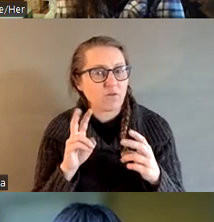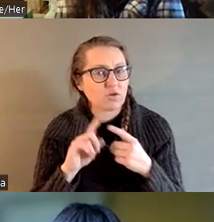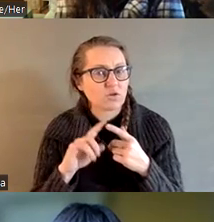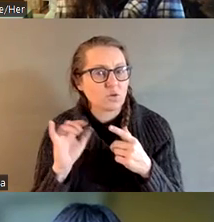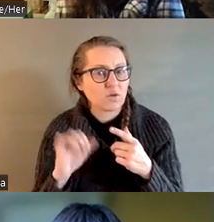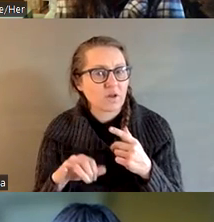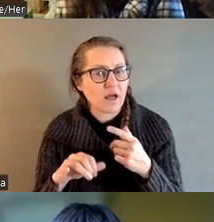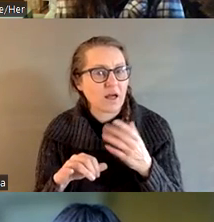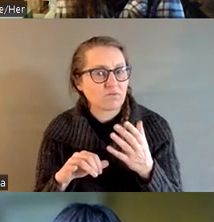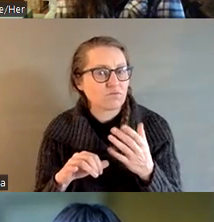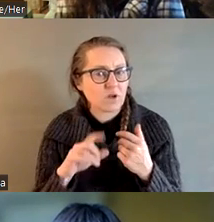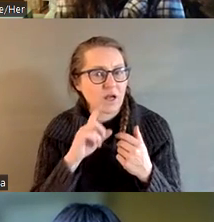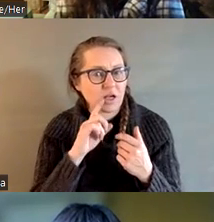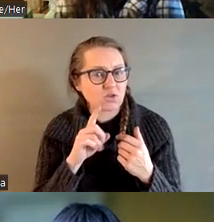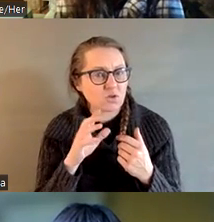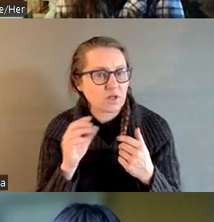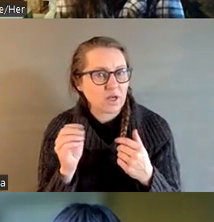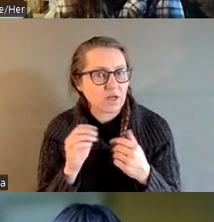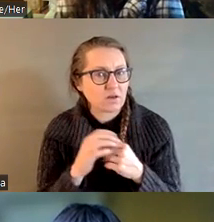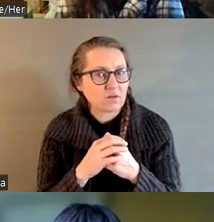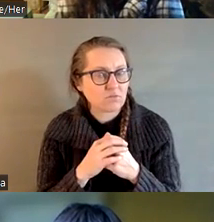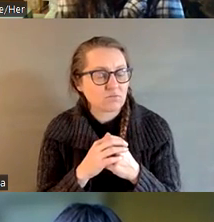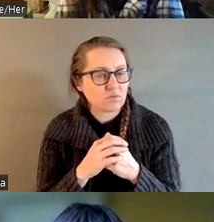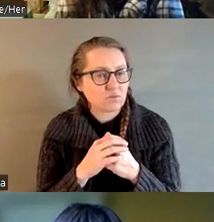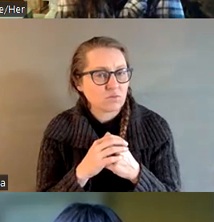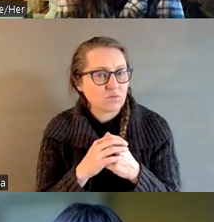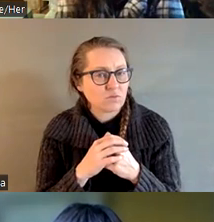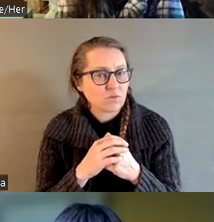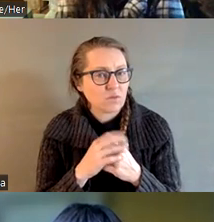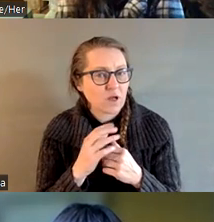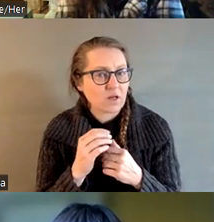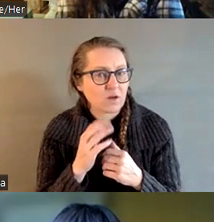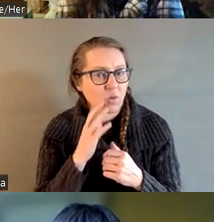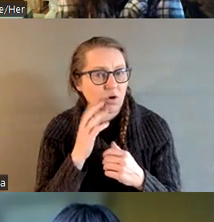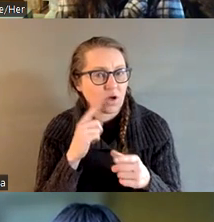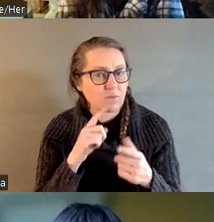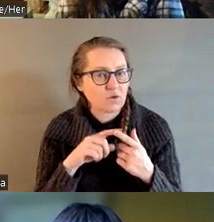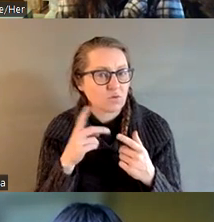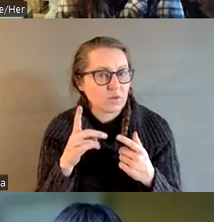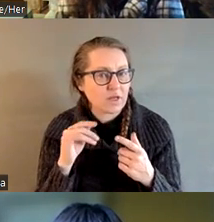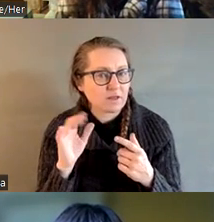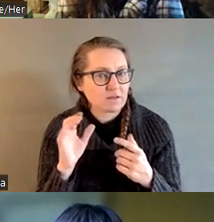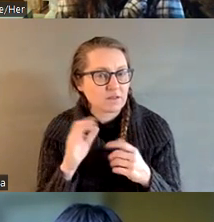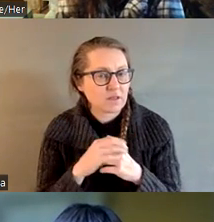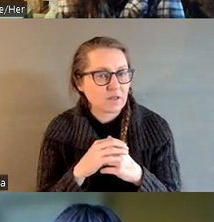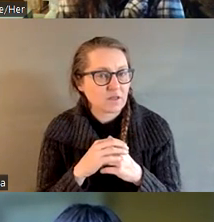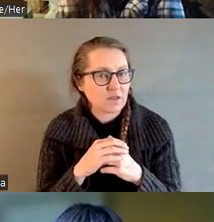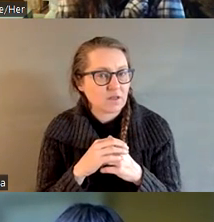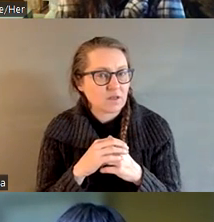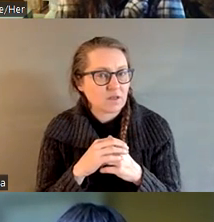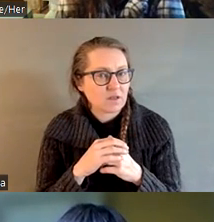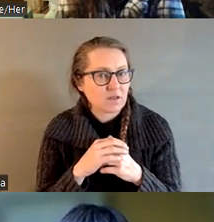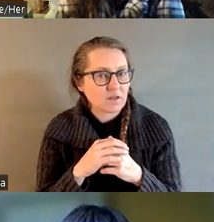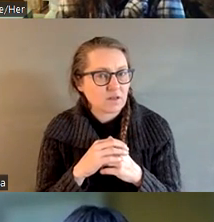actually. And as I come to the PAC from an extensive